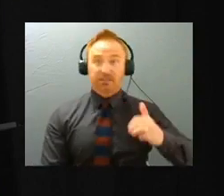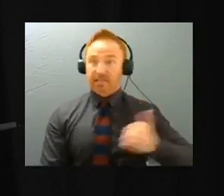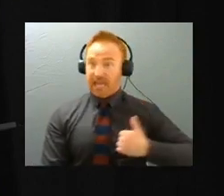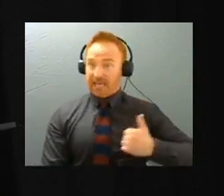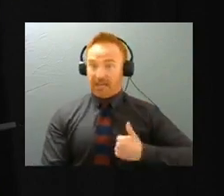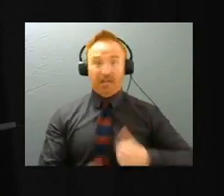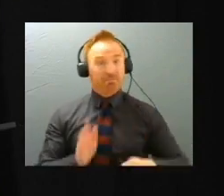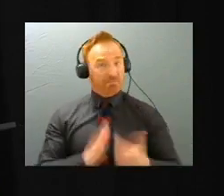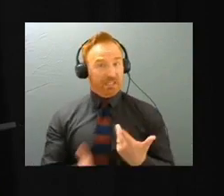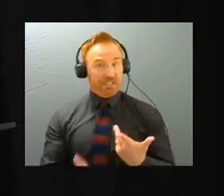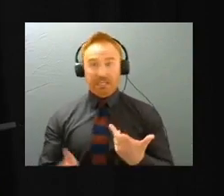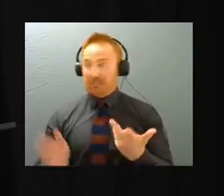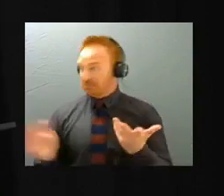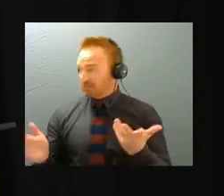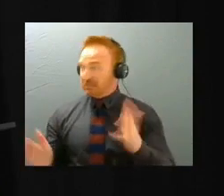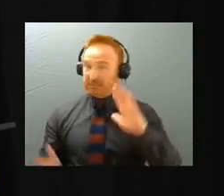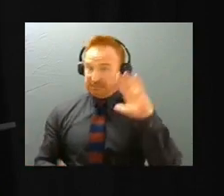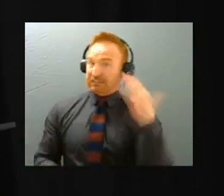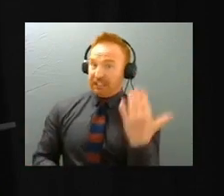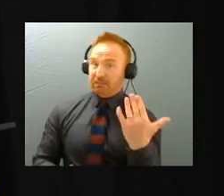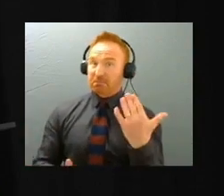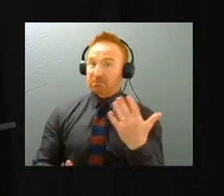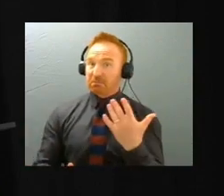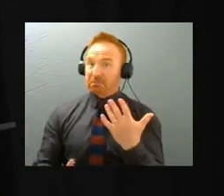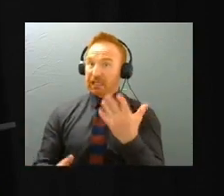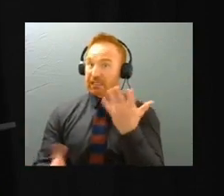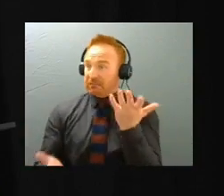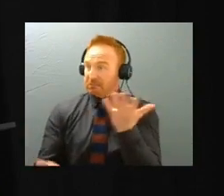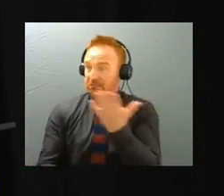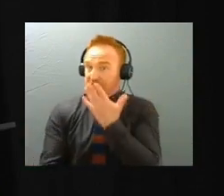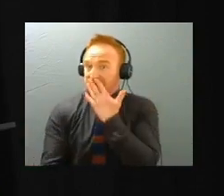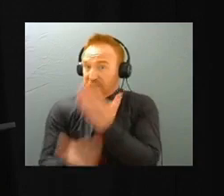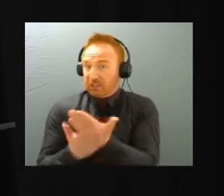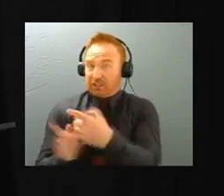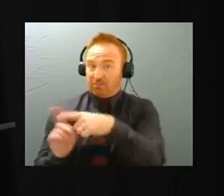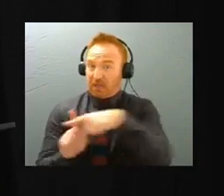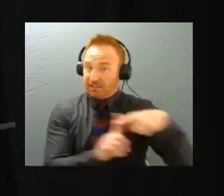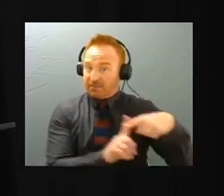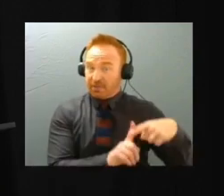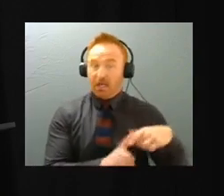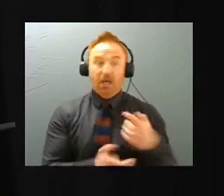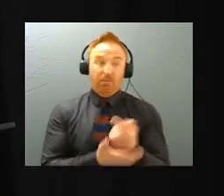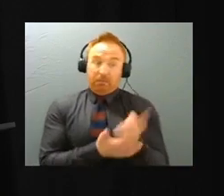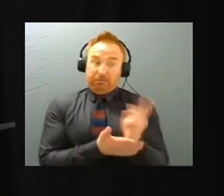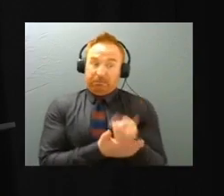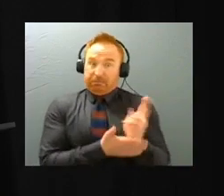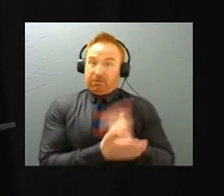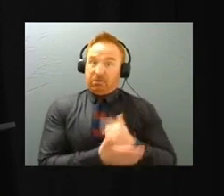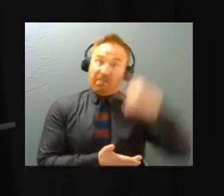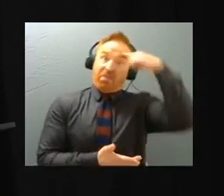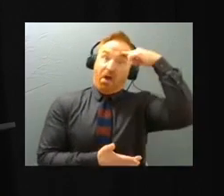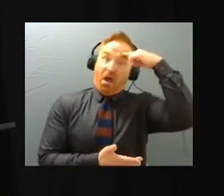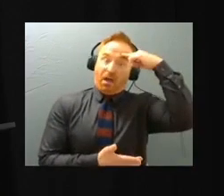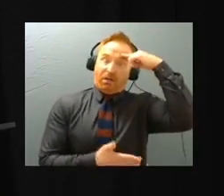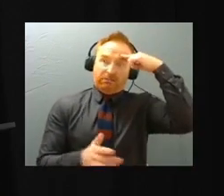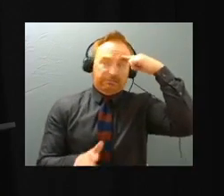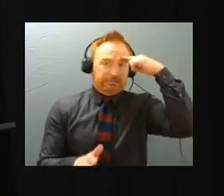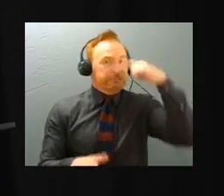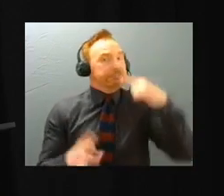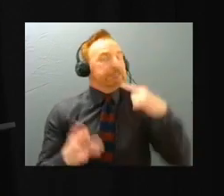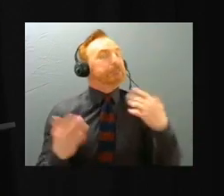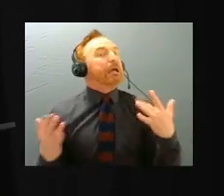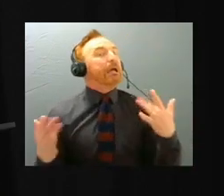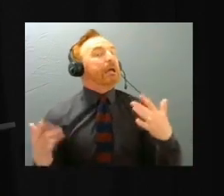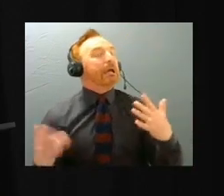and we're in a much better position now than we thought we would be just a few weeks ago. Now, the government is still continuing to